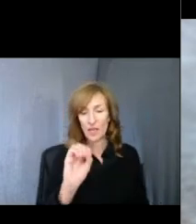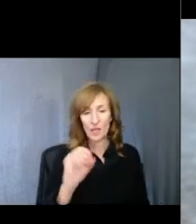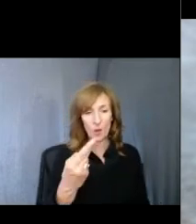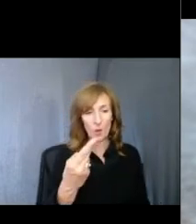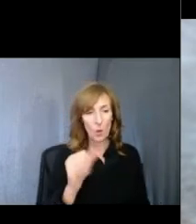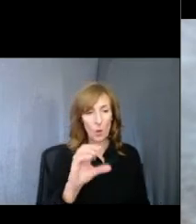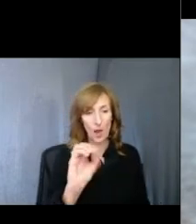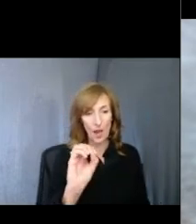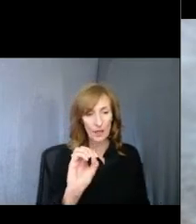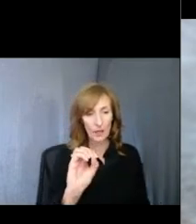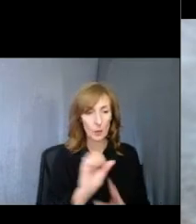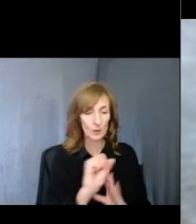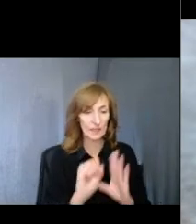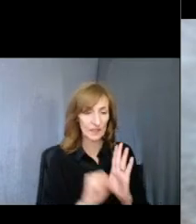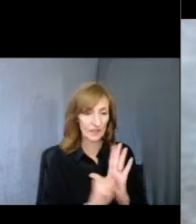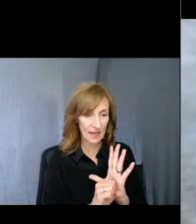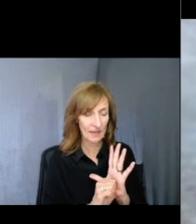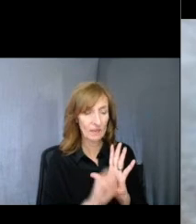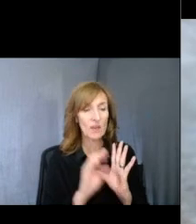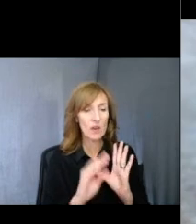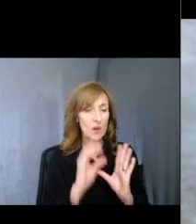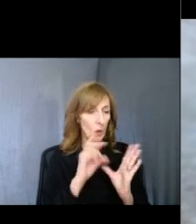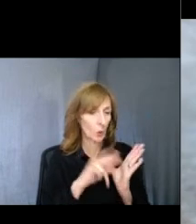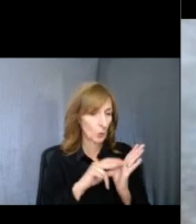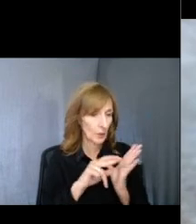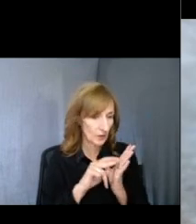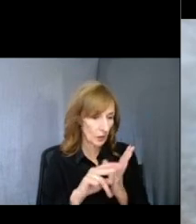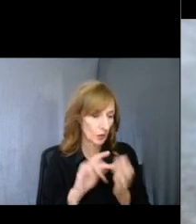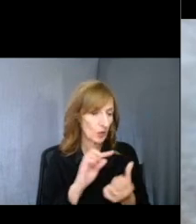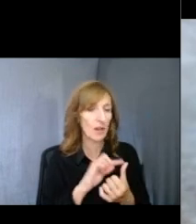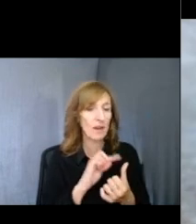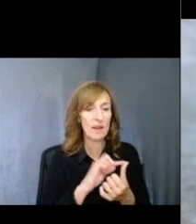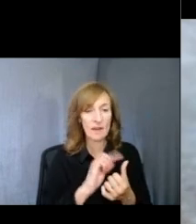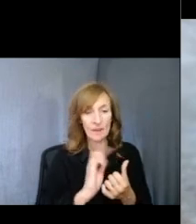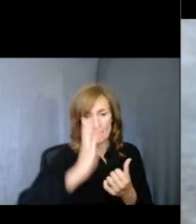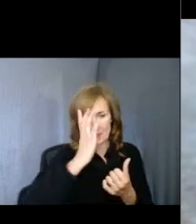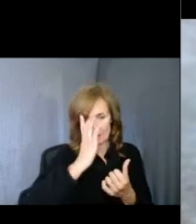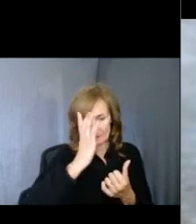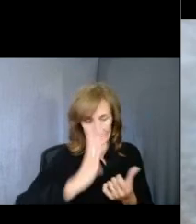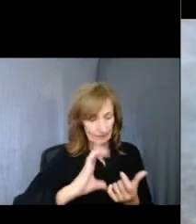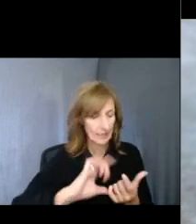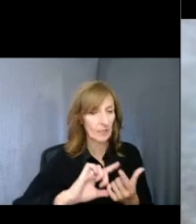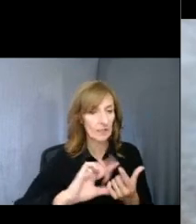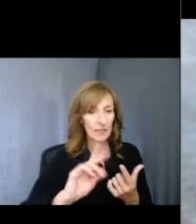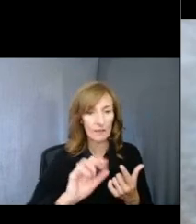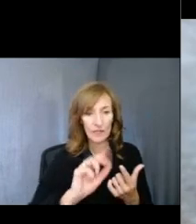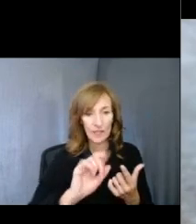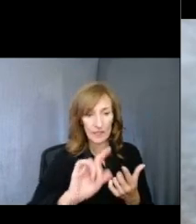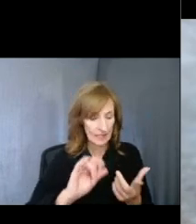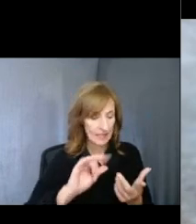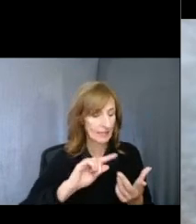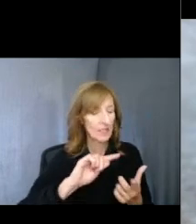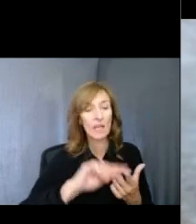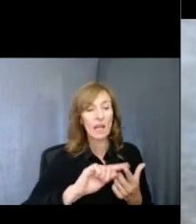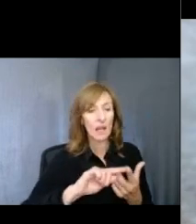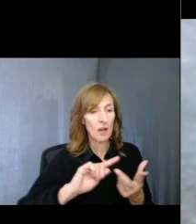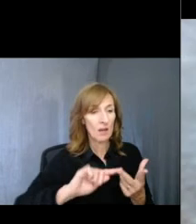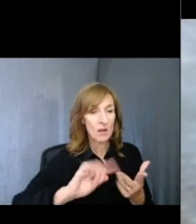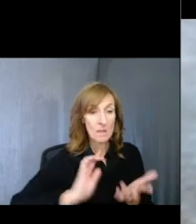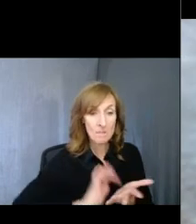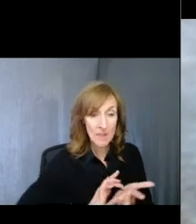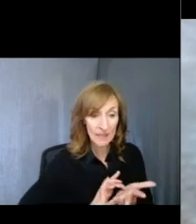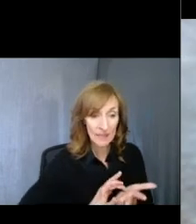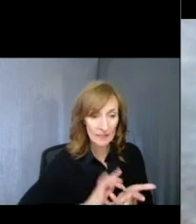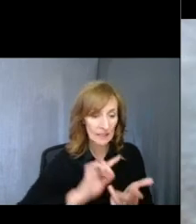include renal pathophysiology, novel treatment strategies, and feline clinical pharmacology, focusing on